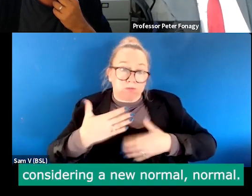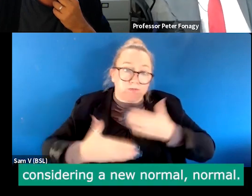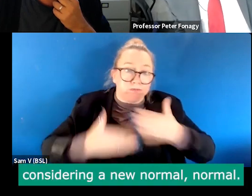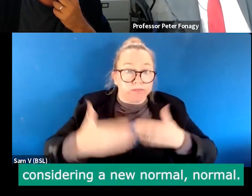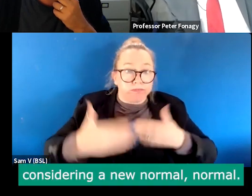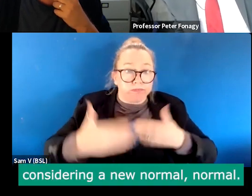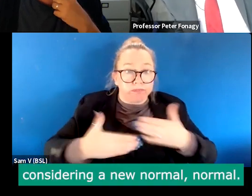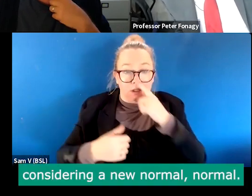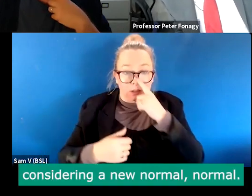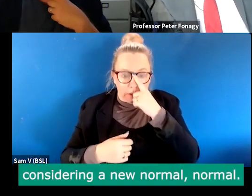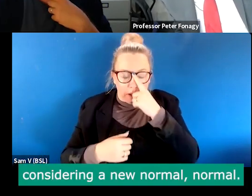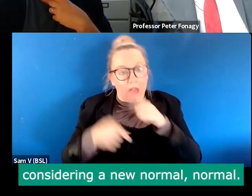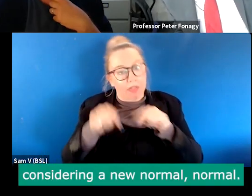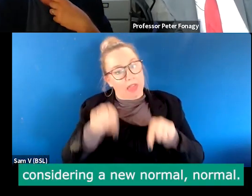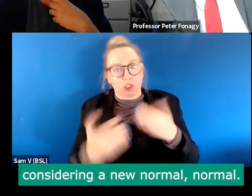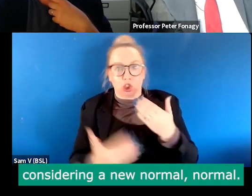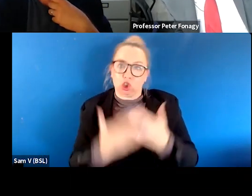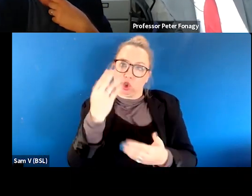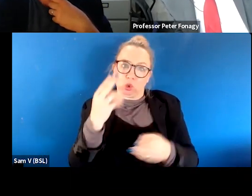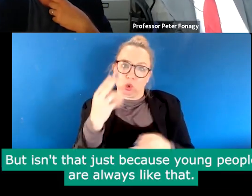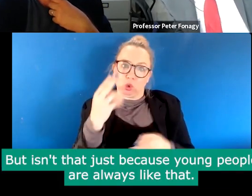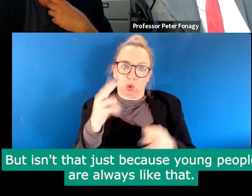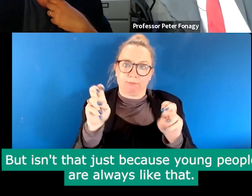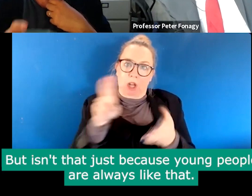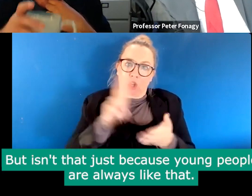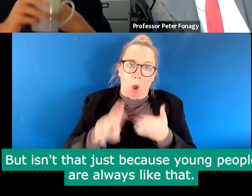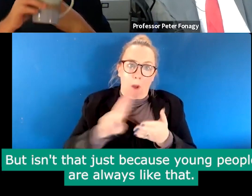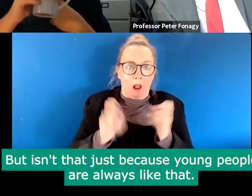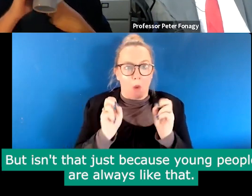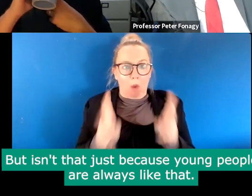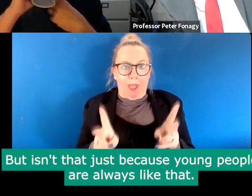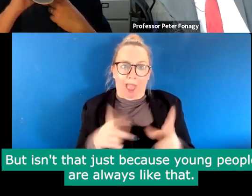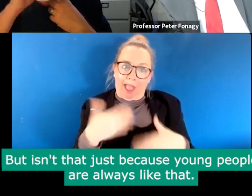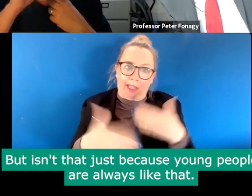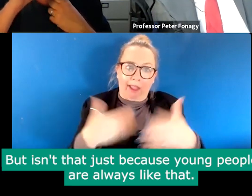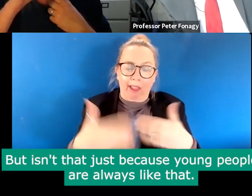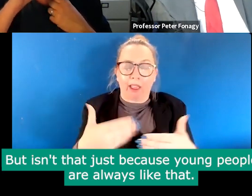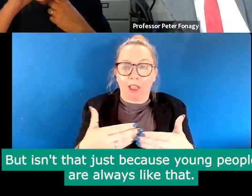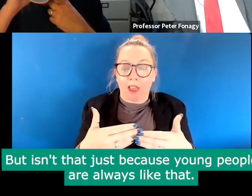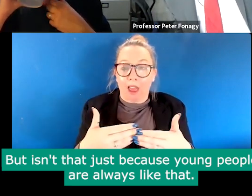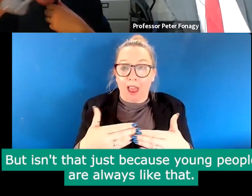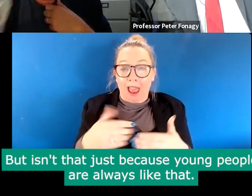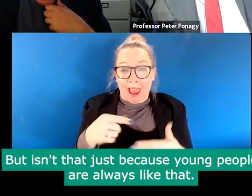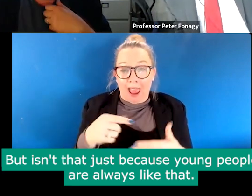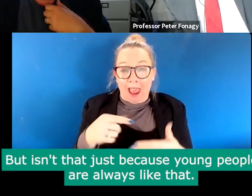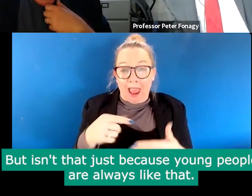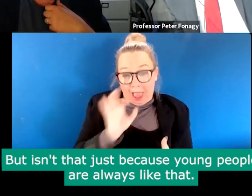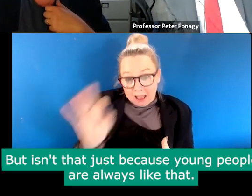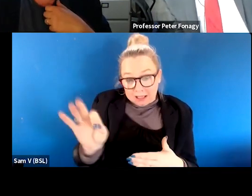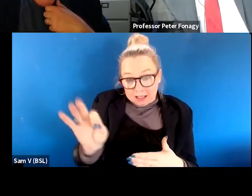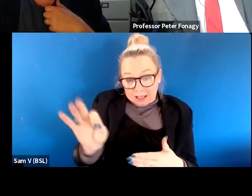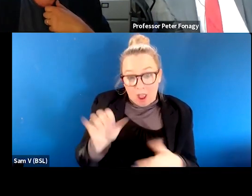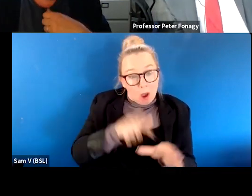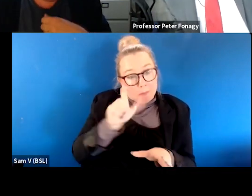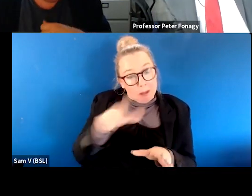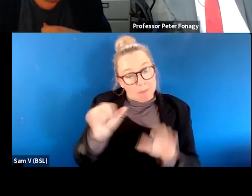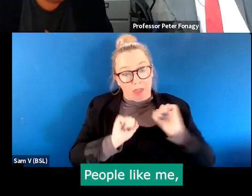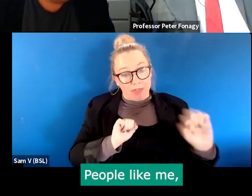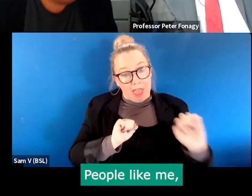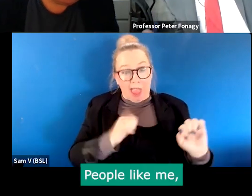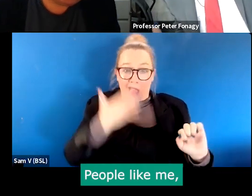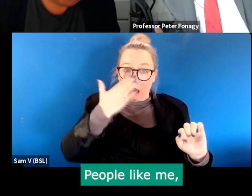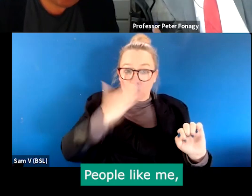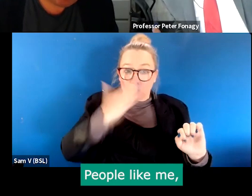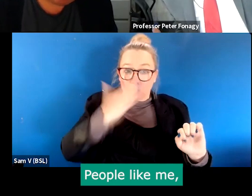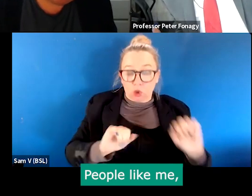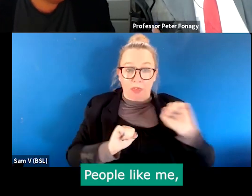considering a new normal. But isn't that just because young people are always like that?